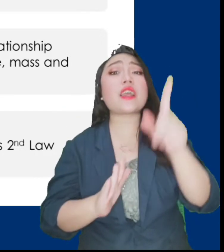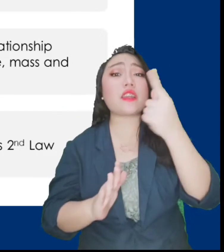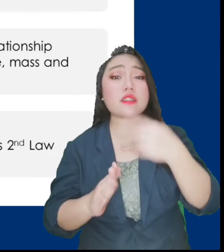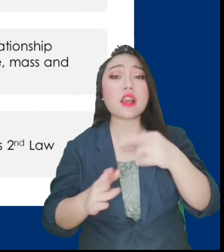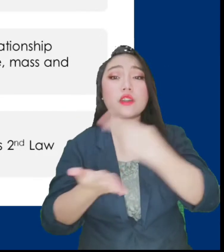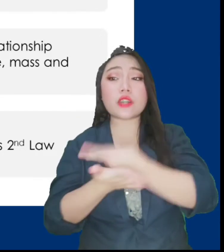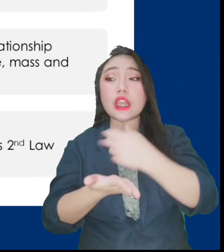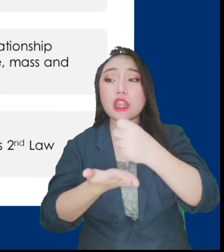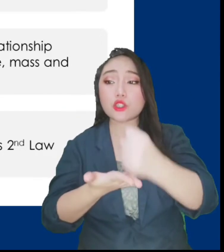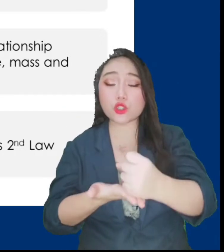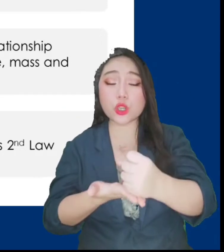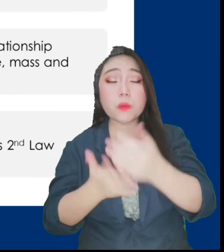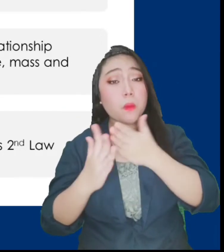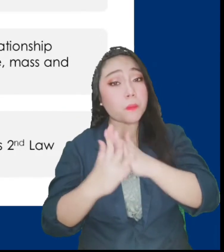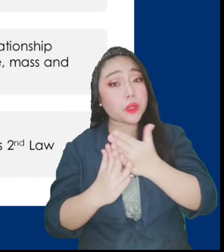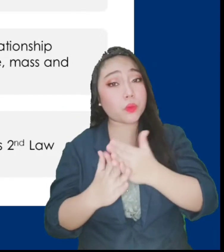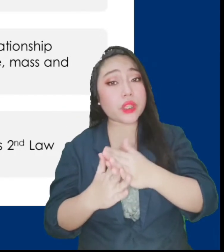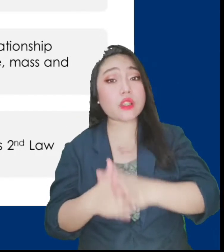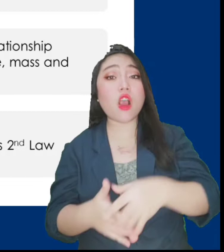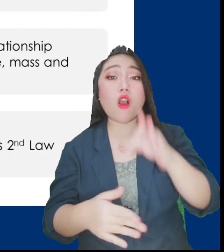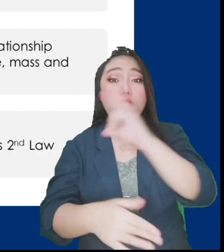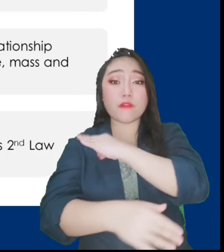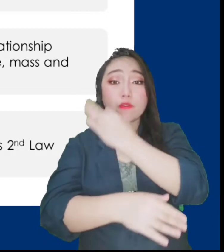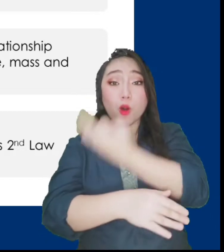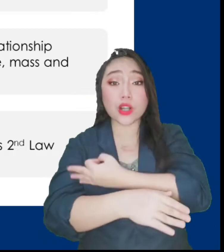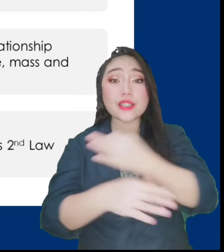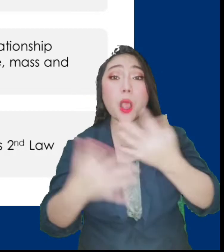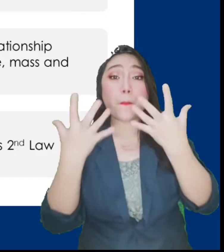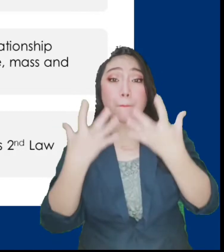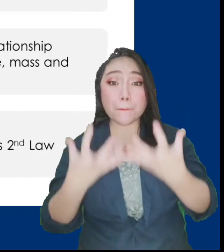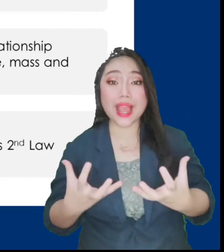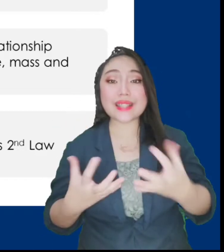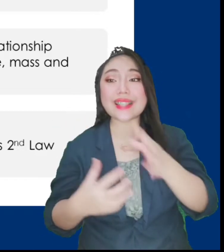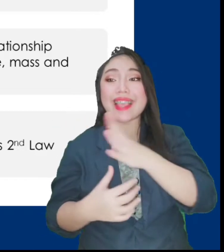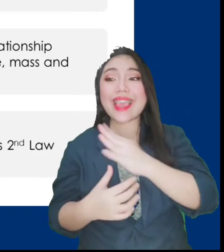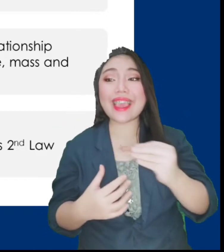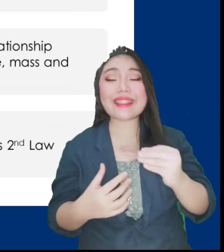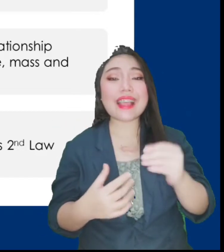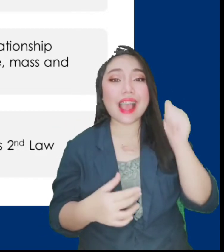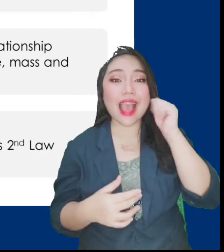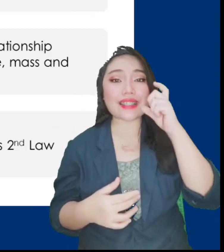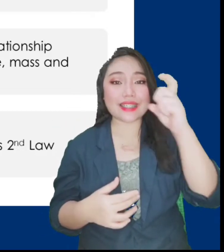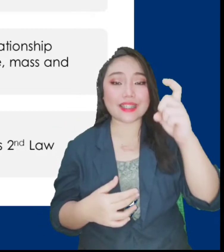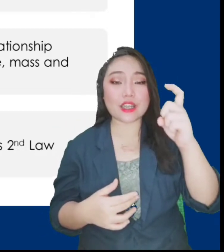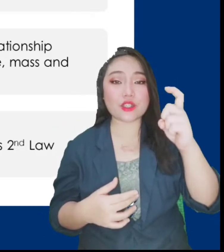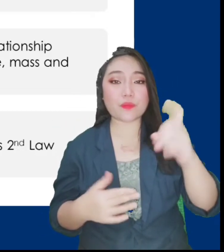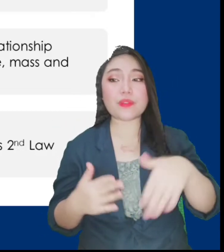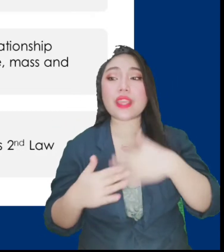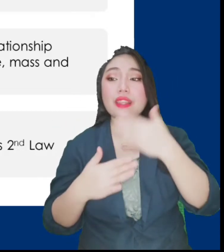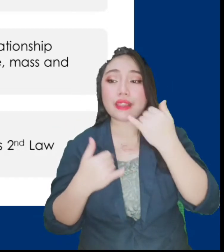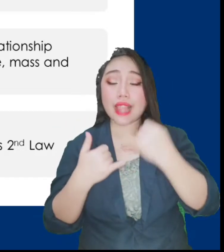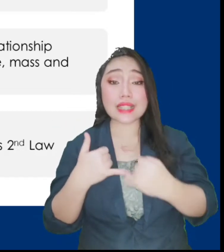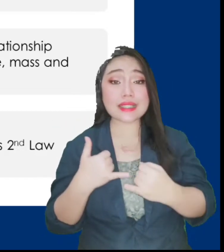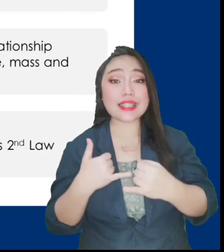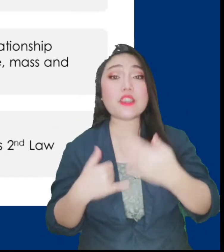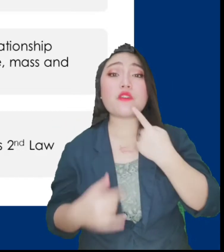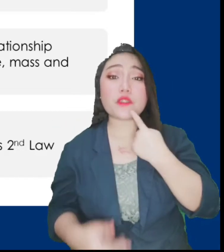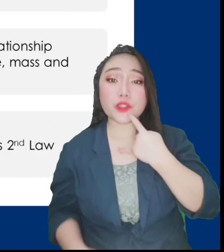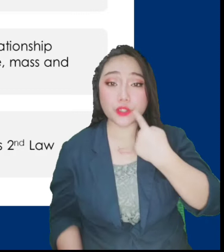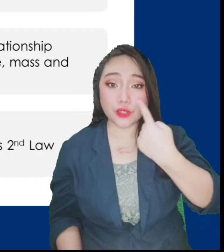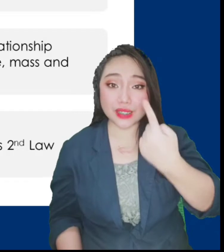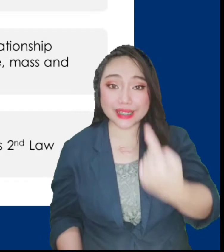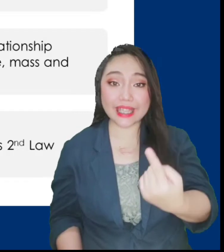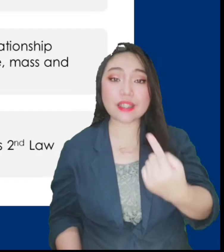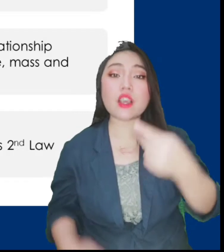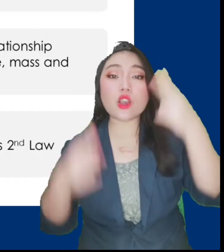identify the relationship between force, mass, and acceleration.